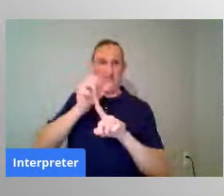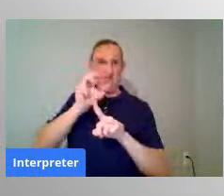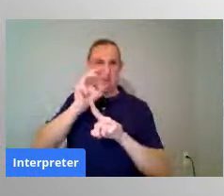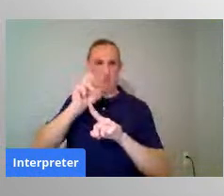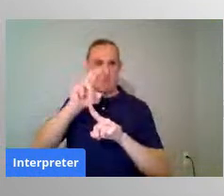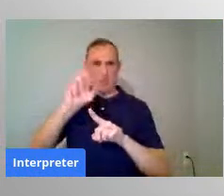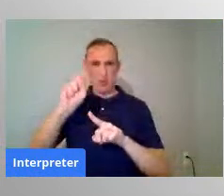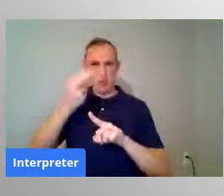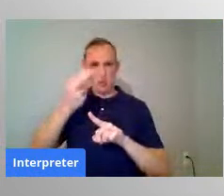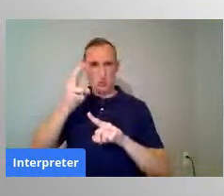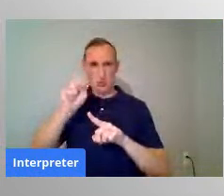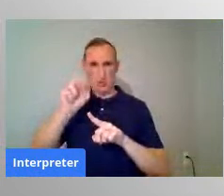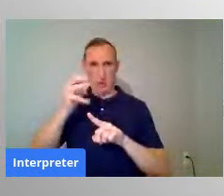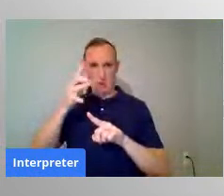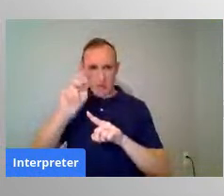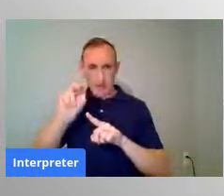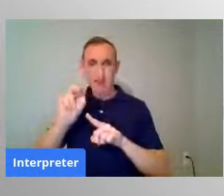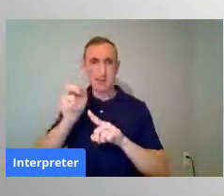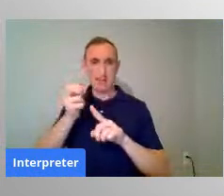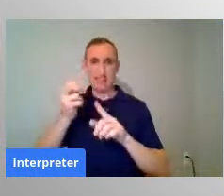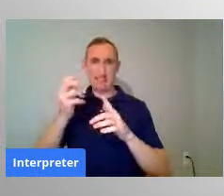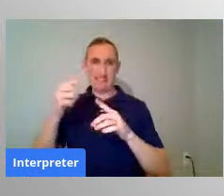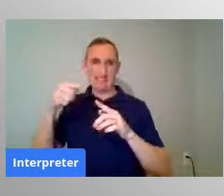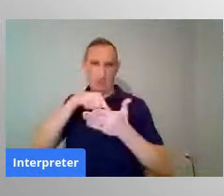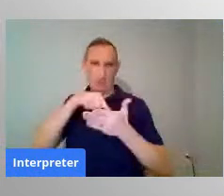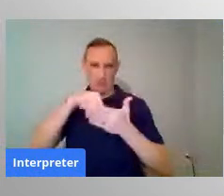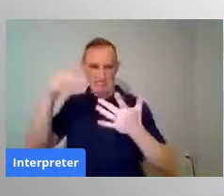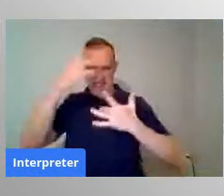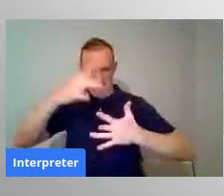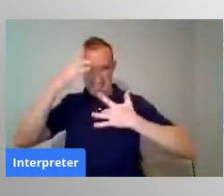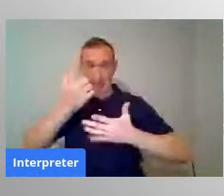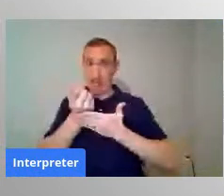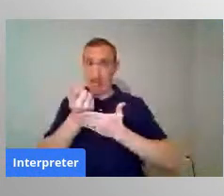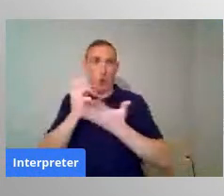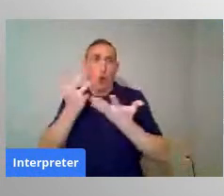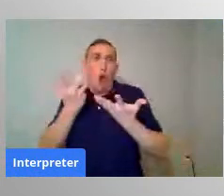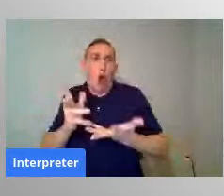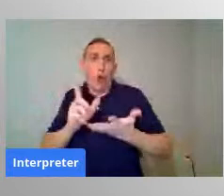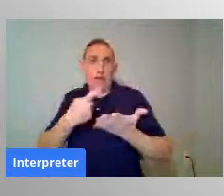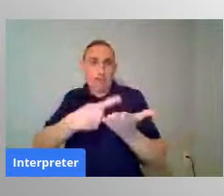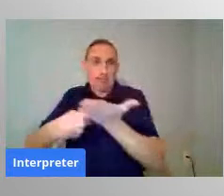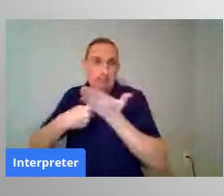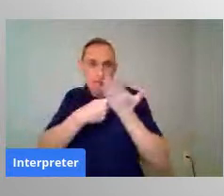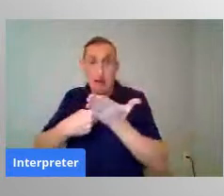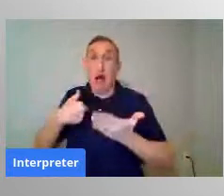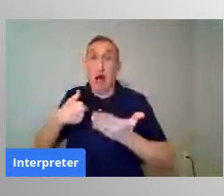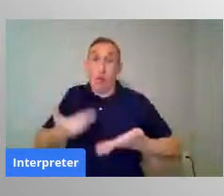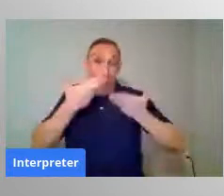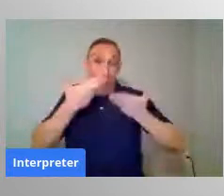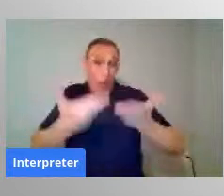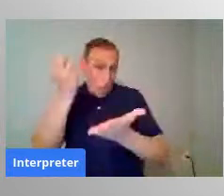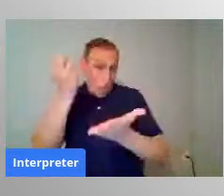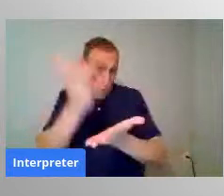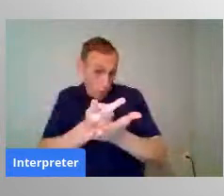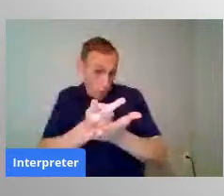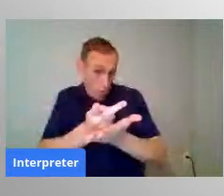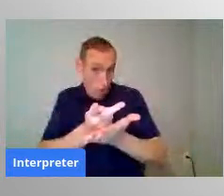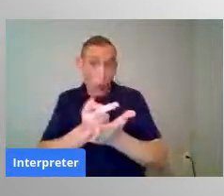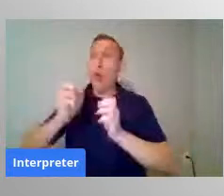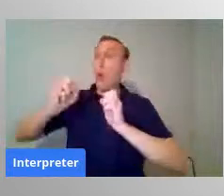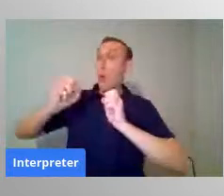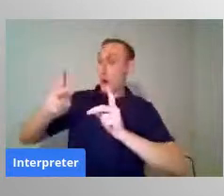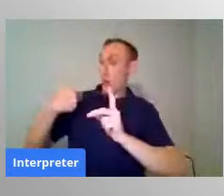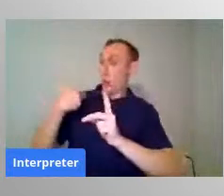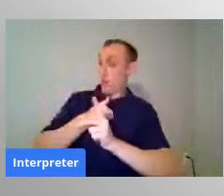were presented very thoroughly last week, and I would recommend that they be approved. Okay. So we have a recommendation for the